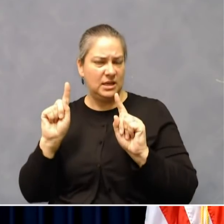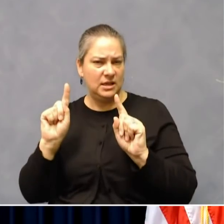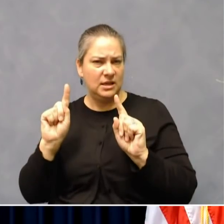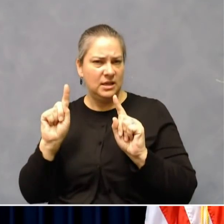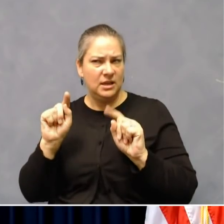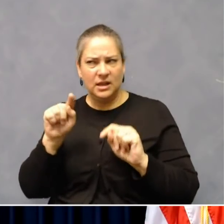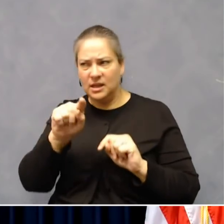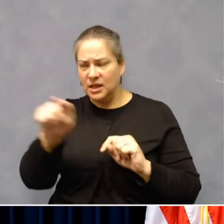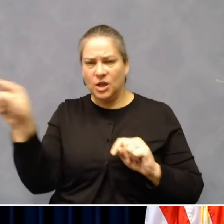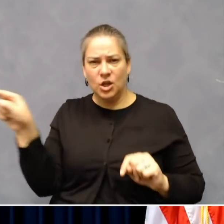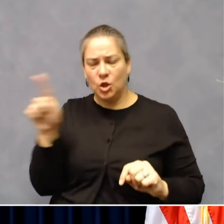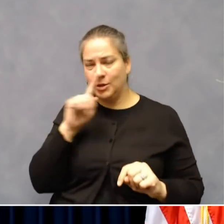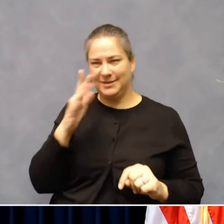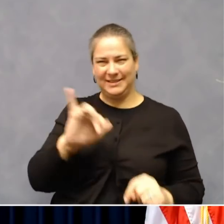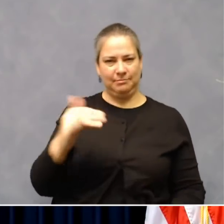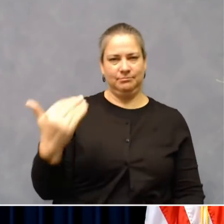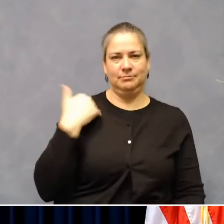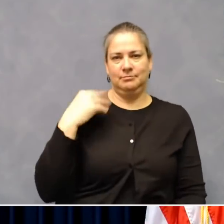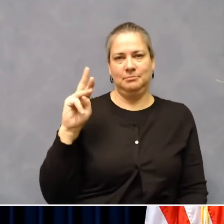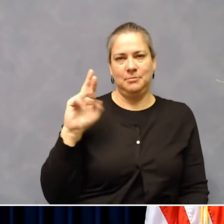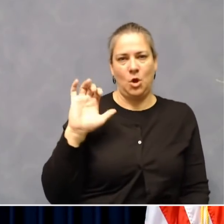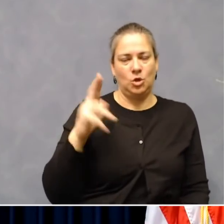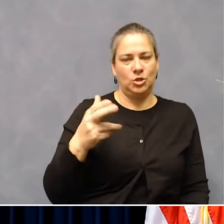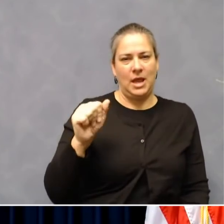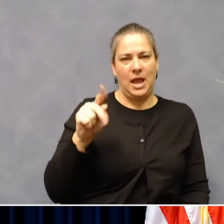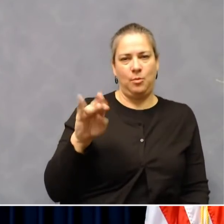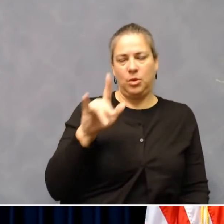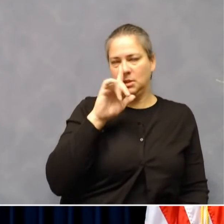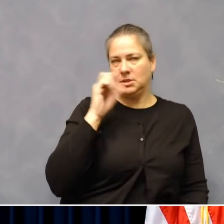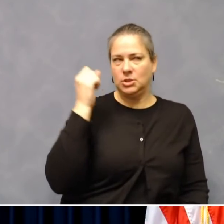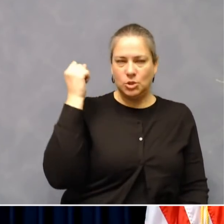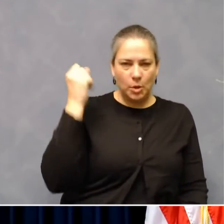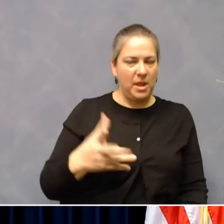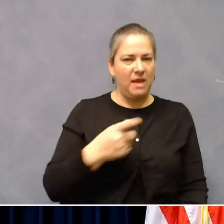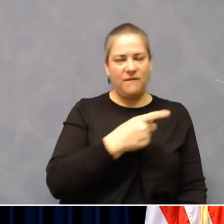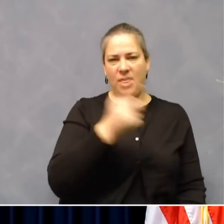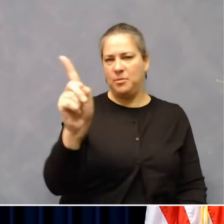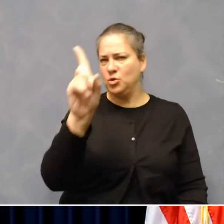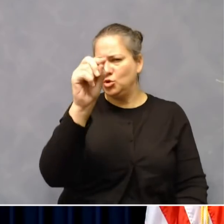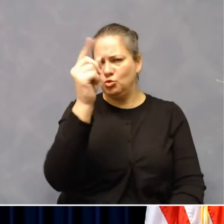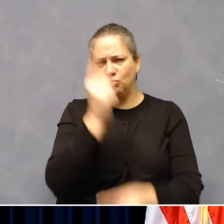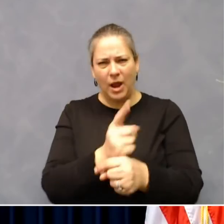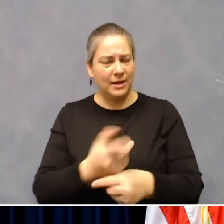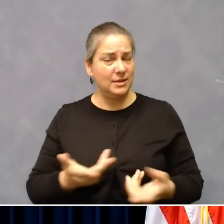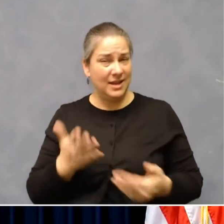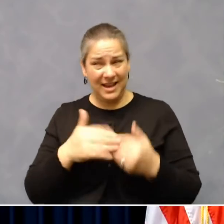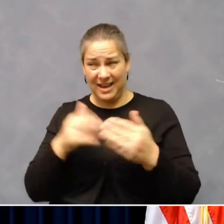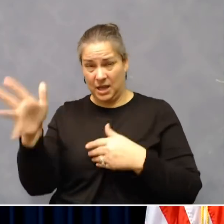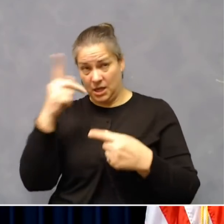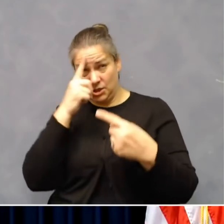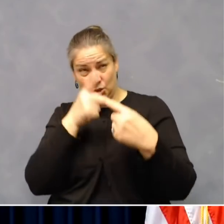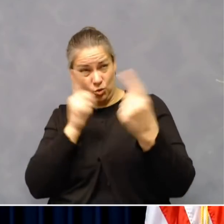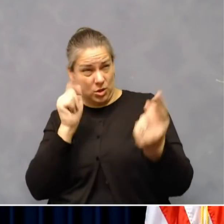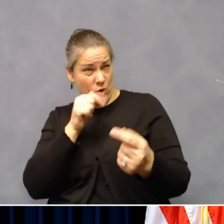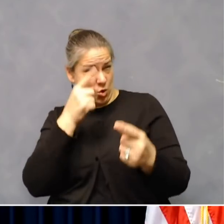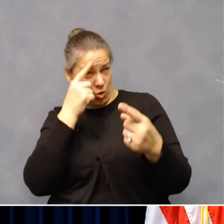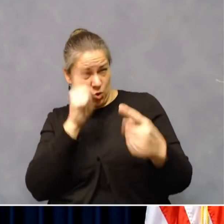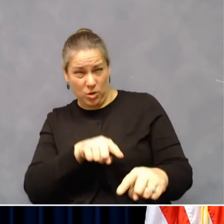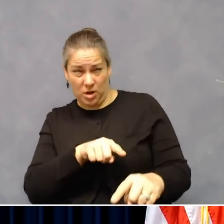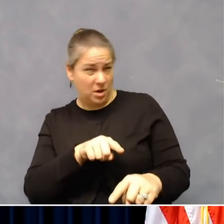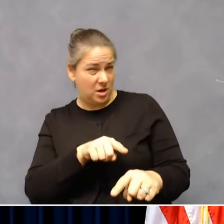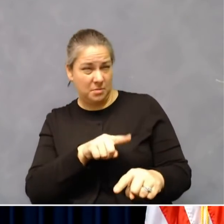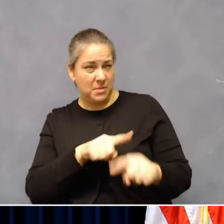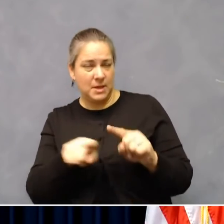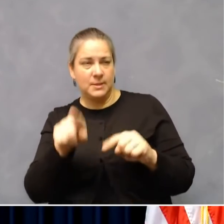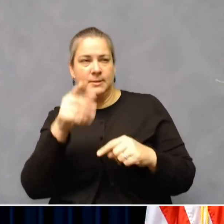march and april so many of them uh doing the the right thing even if they disagree and even if it's hard doing the right